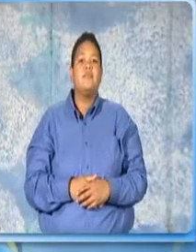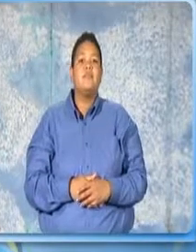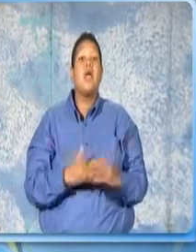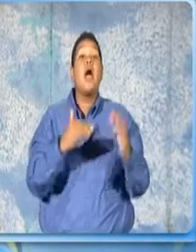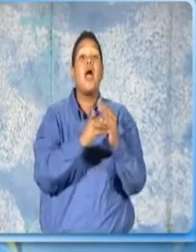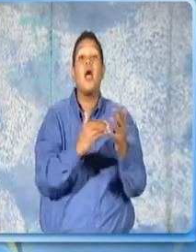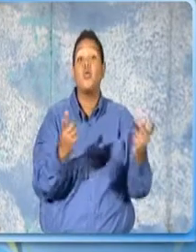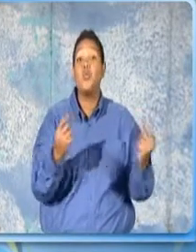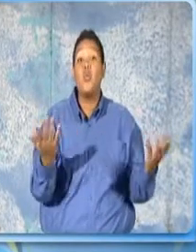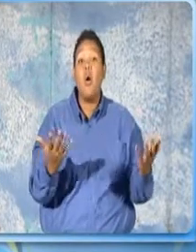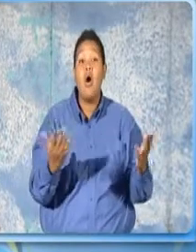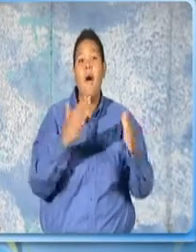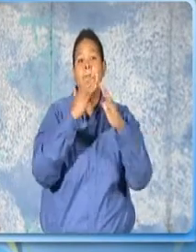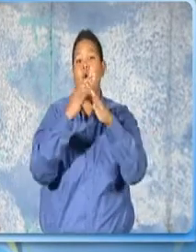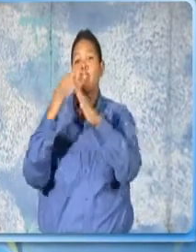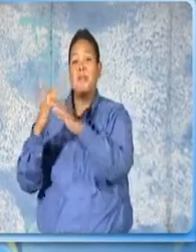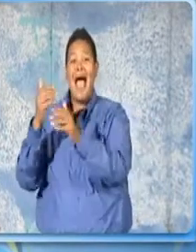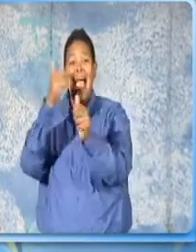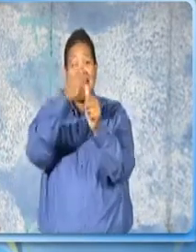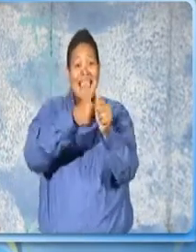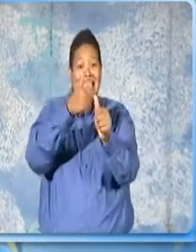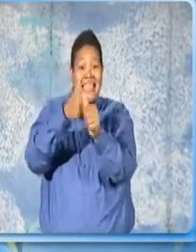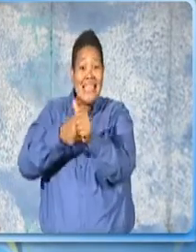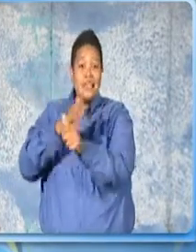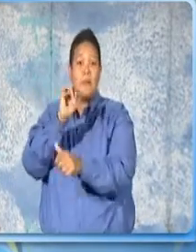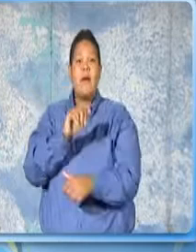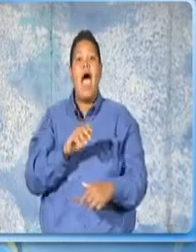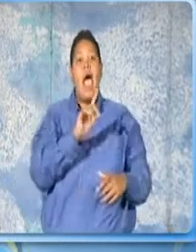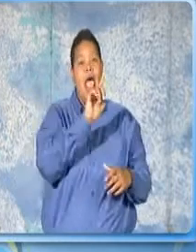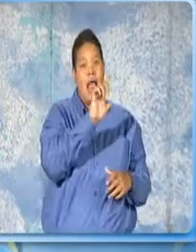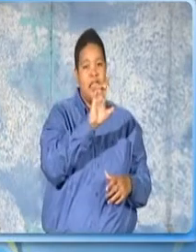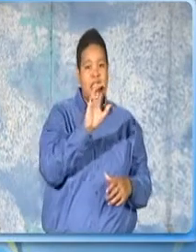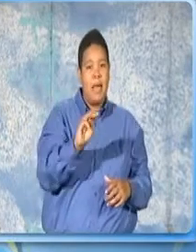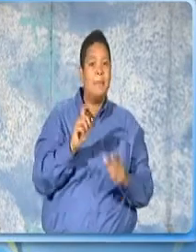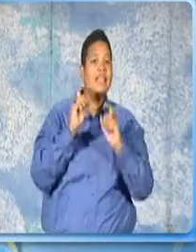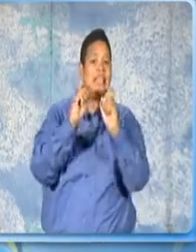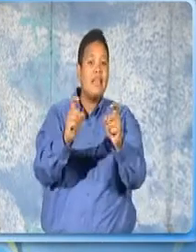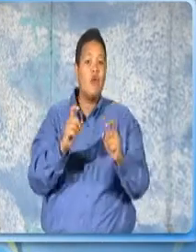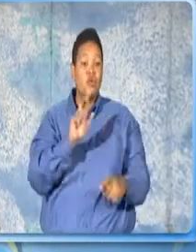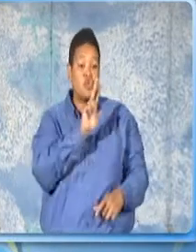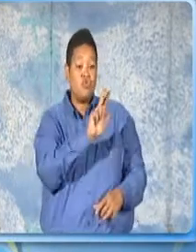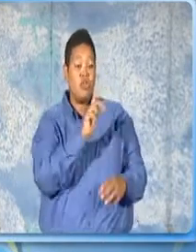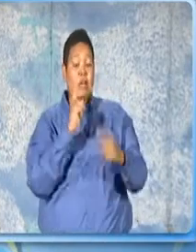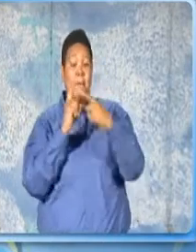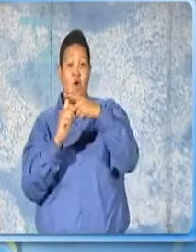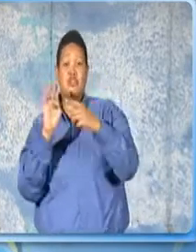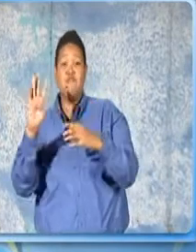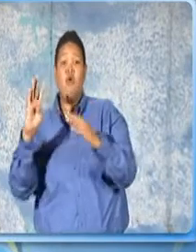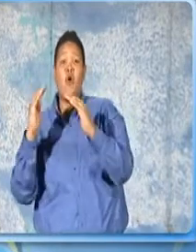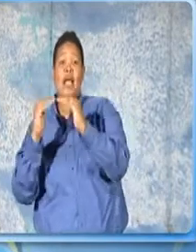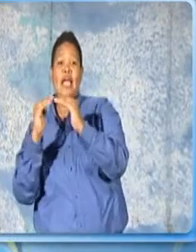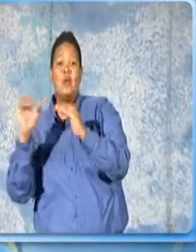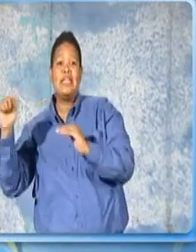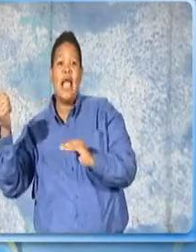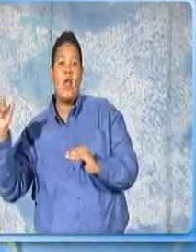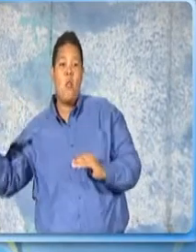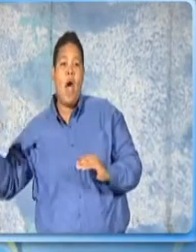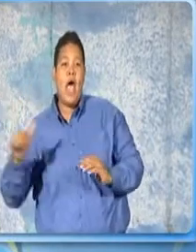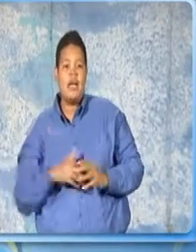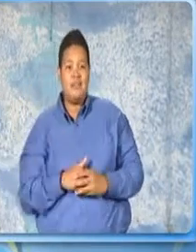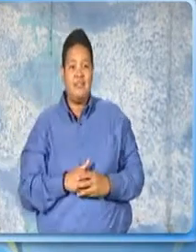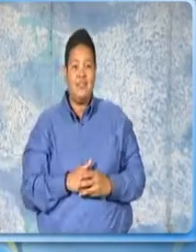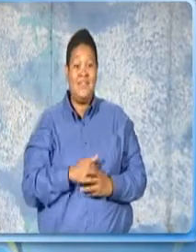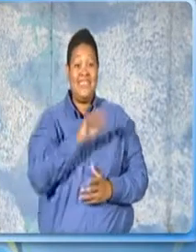Again, we multiply each term by the LCM, giving us 3 plus 4 equals 10y.